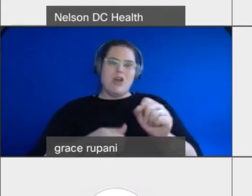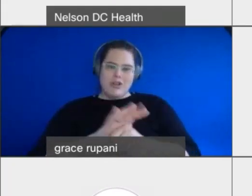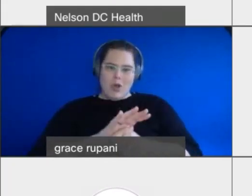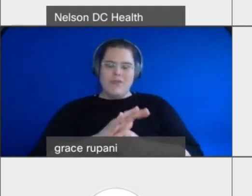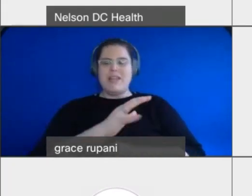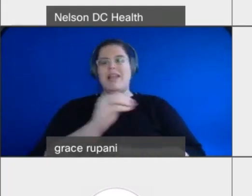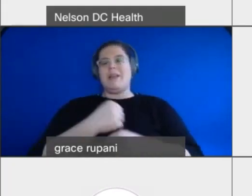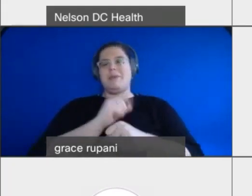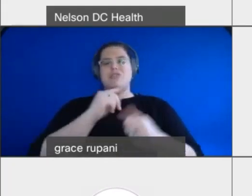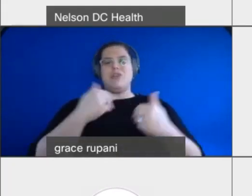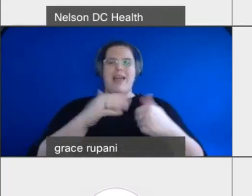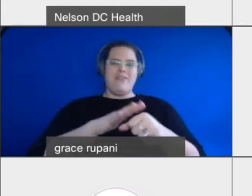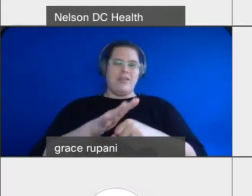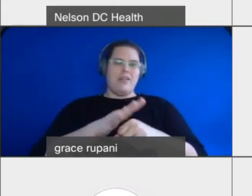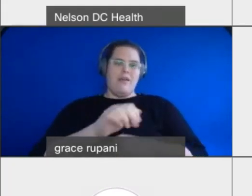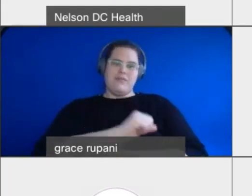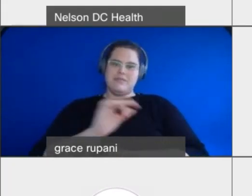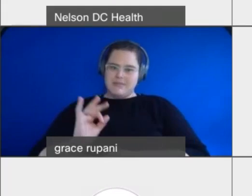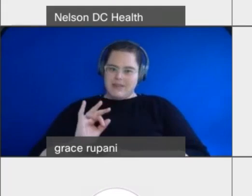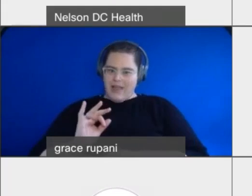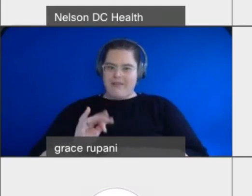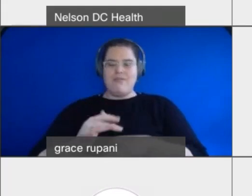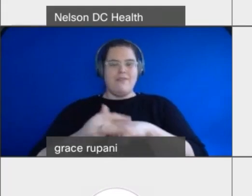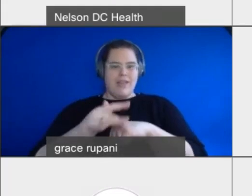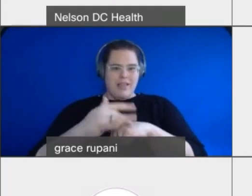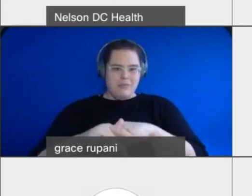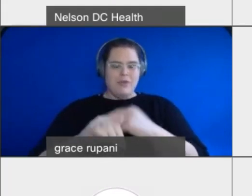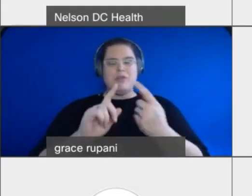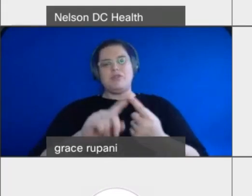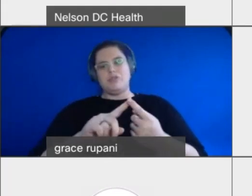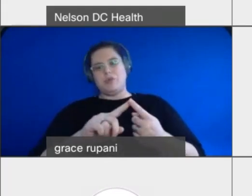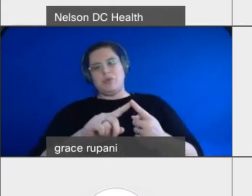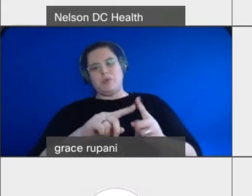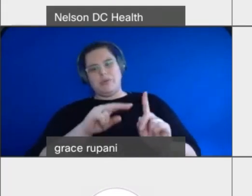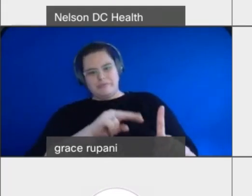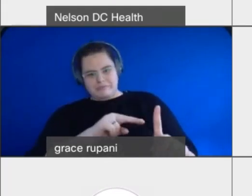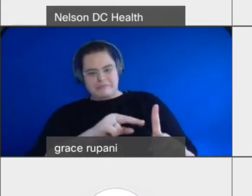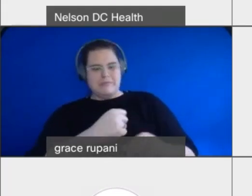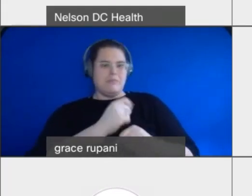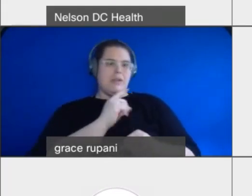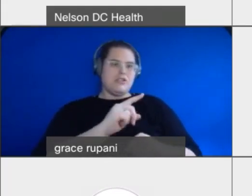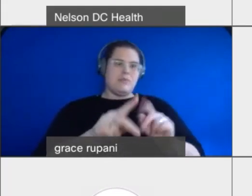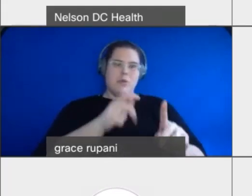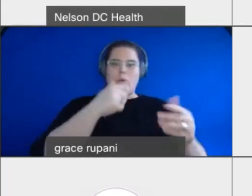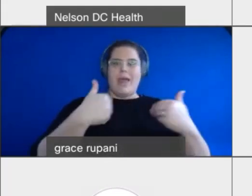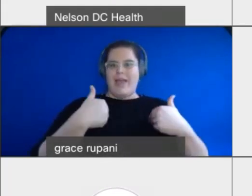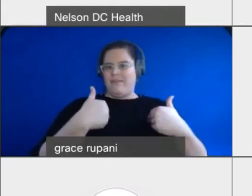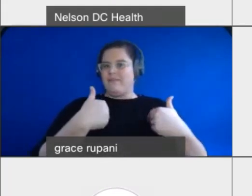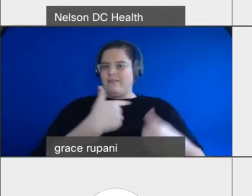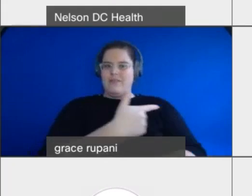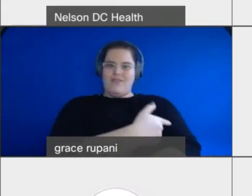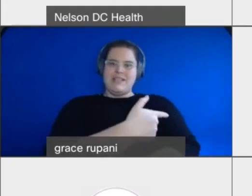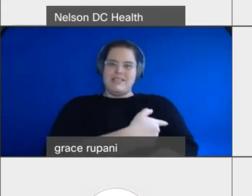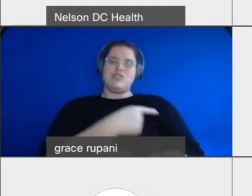staffed with the appropriate amounts of healthcare providers to attend to people that were having vaccinations and having that